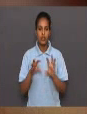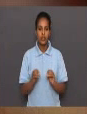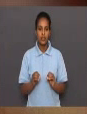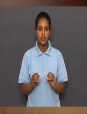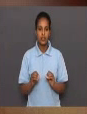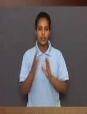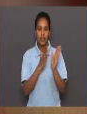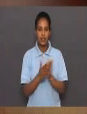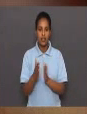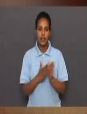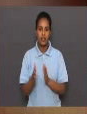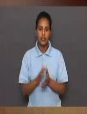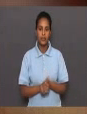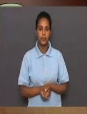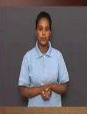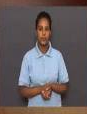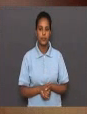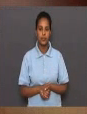Students, let's get ready.